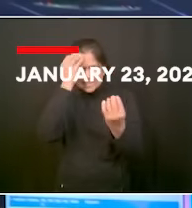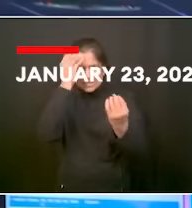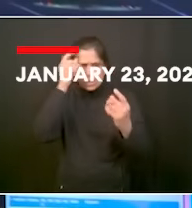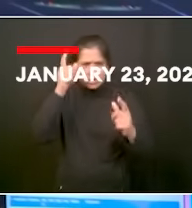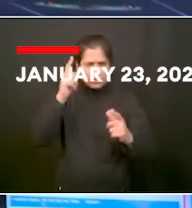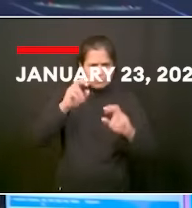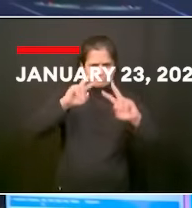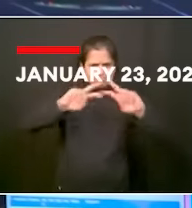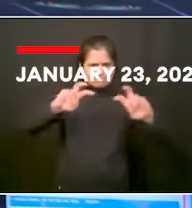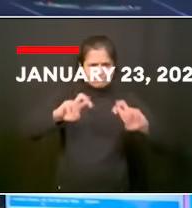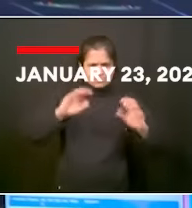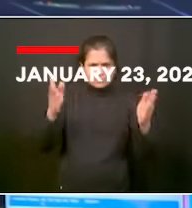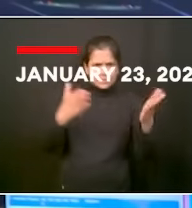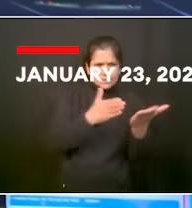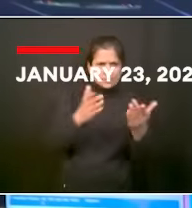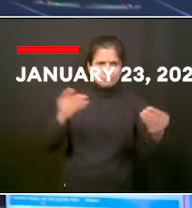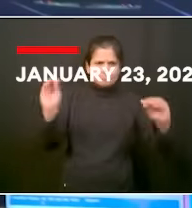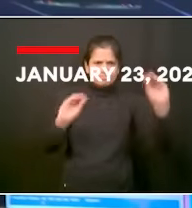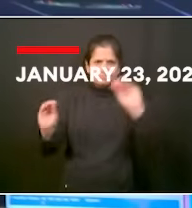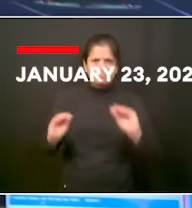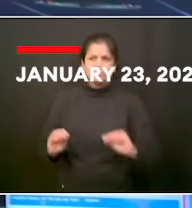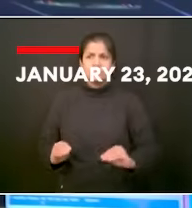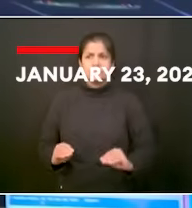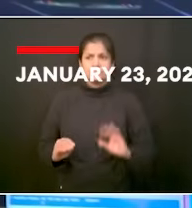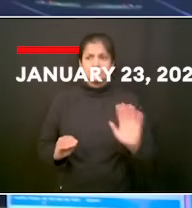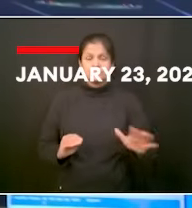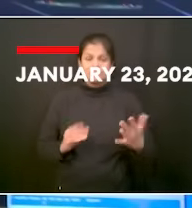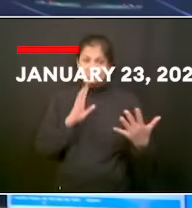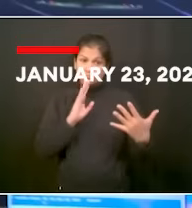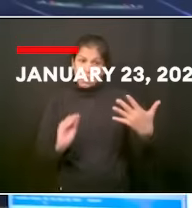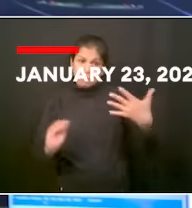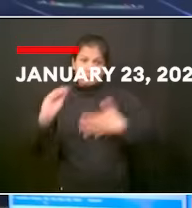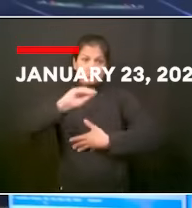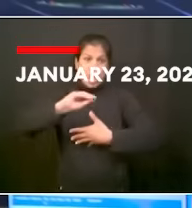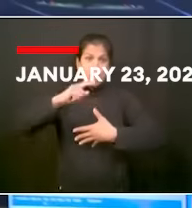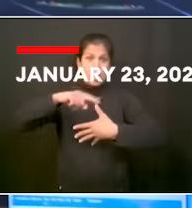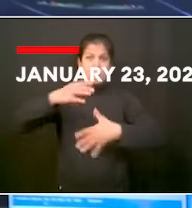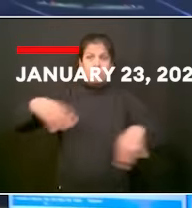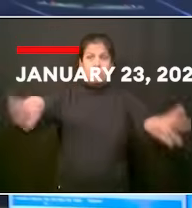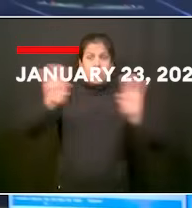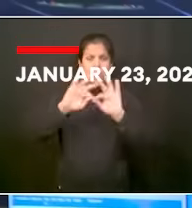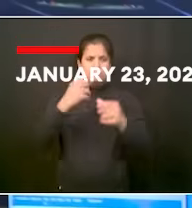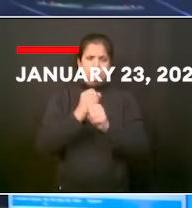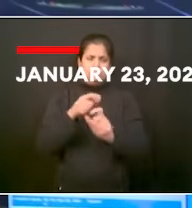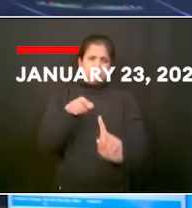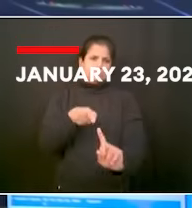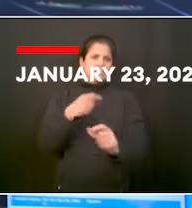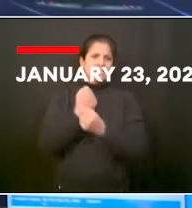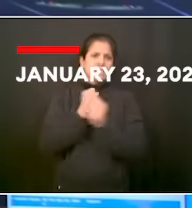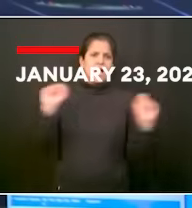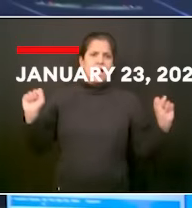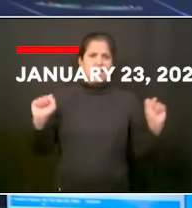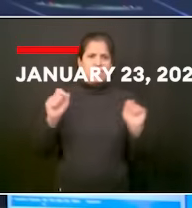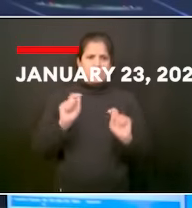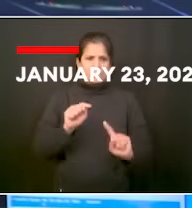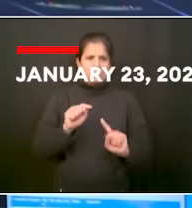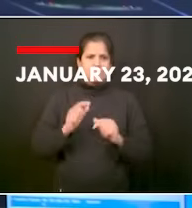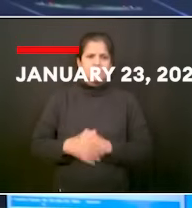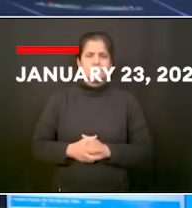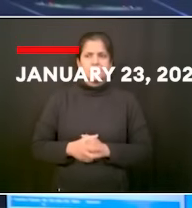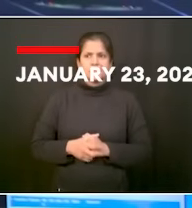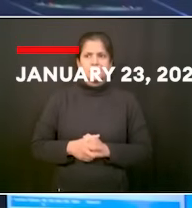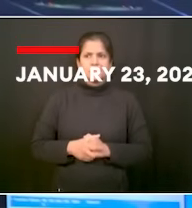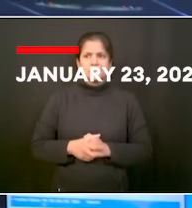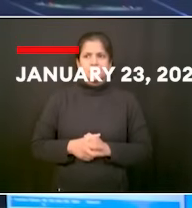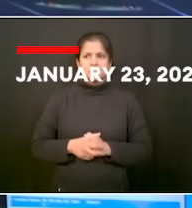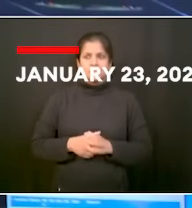safety as a top priority. In the meantime, we encourage all our families, to use